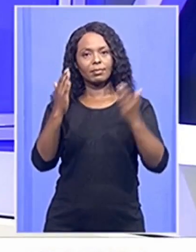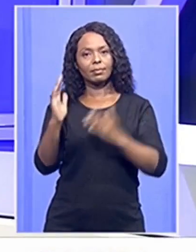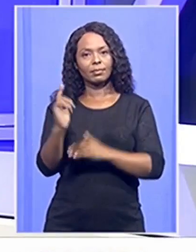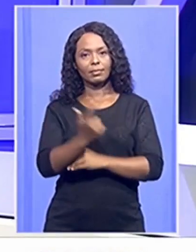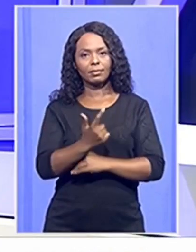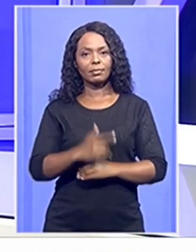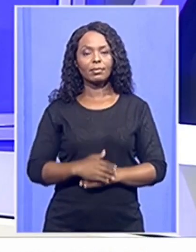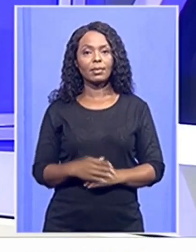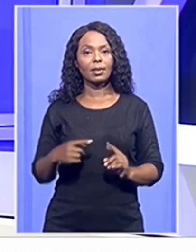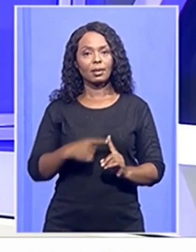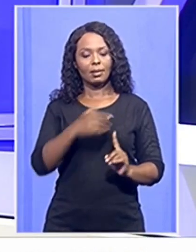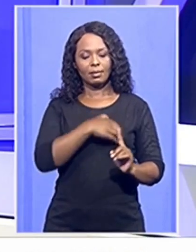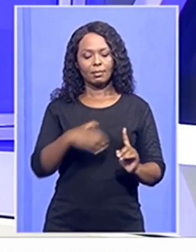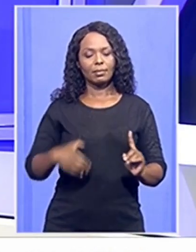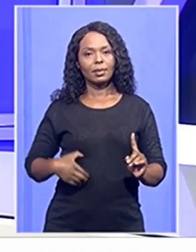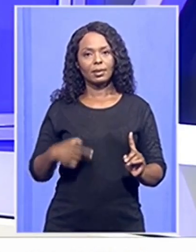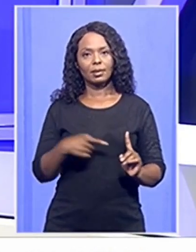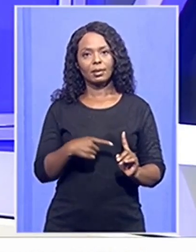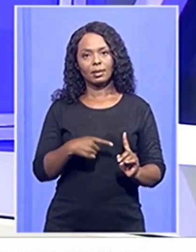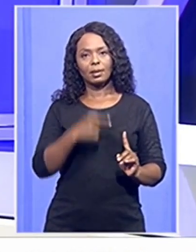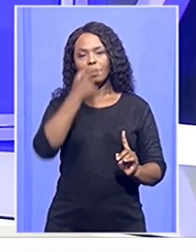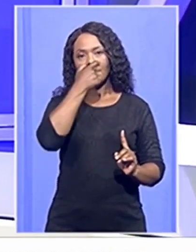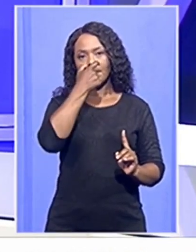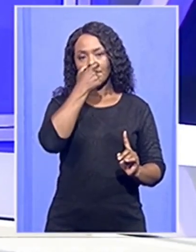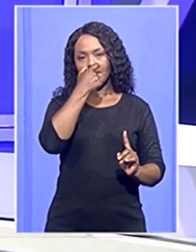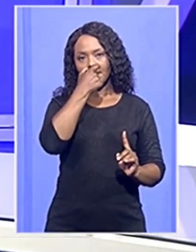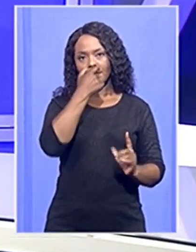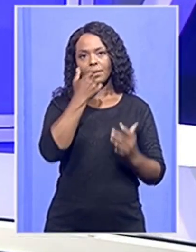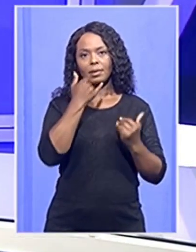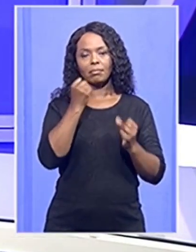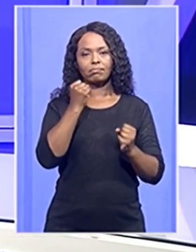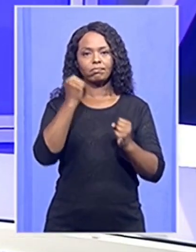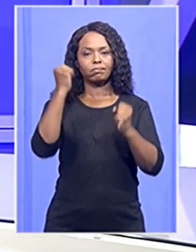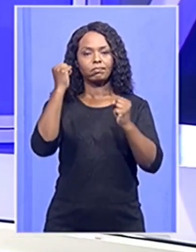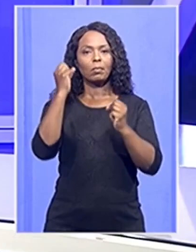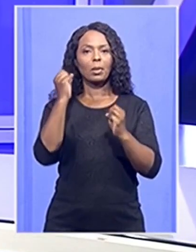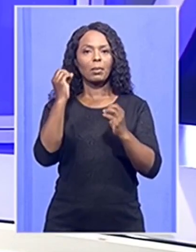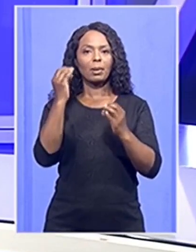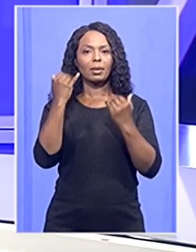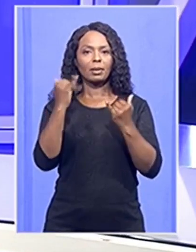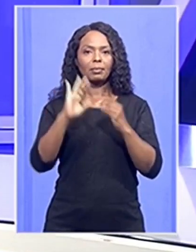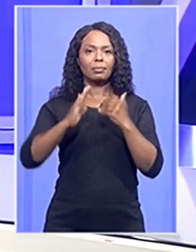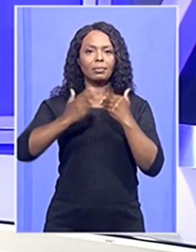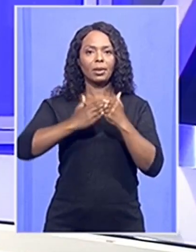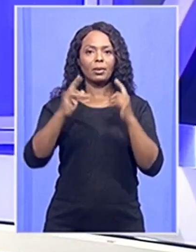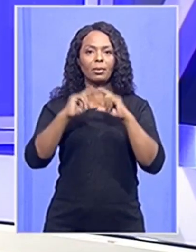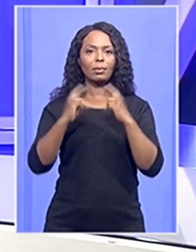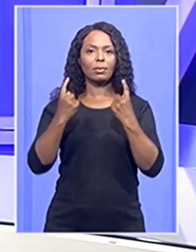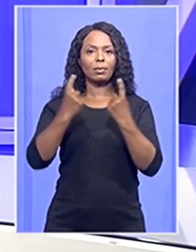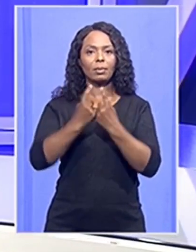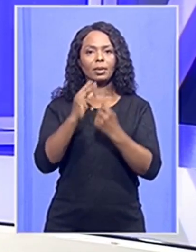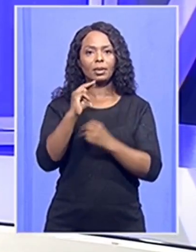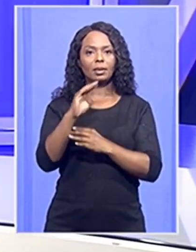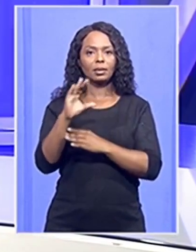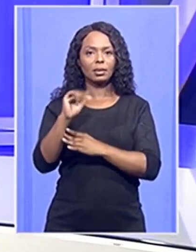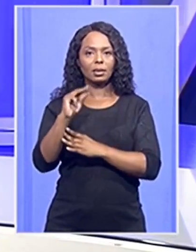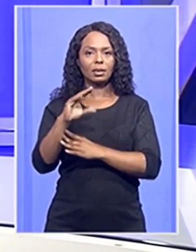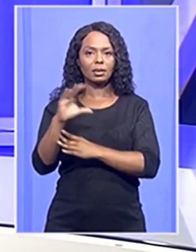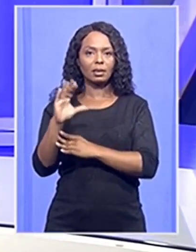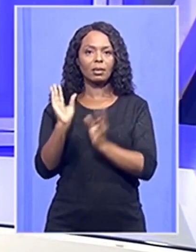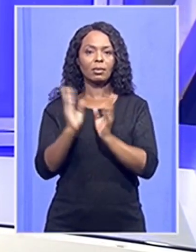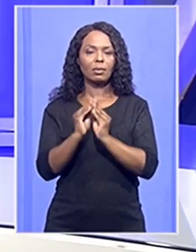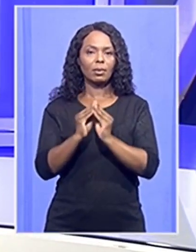Mupresente wa ANC siri Ramaposa unelaneka puwe ya tualo ya kopano ya komiti kuru cha makabuse chaba ya ANC